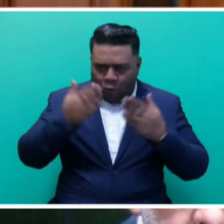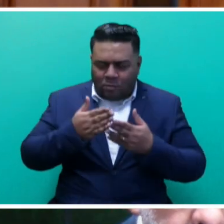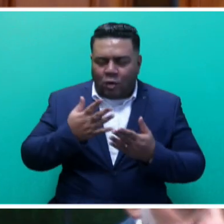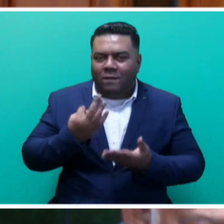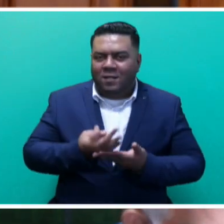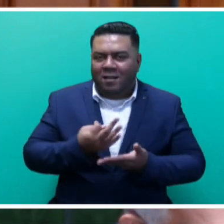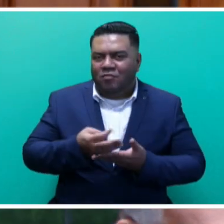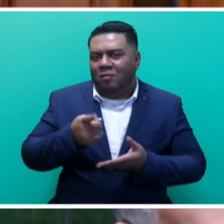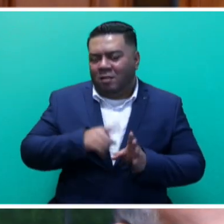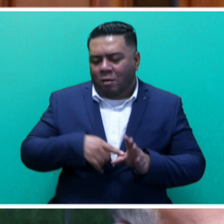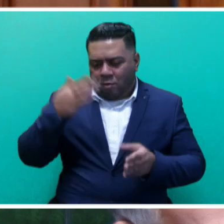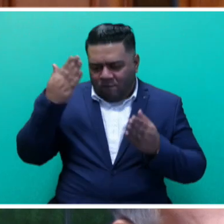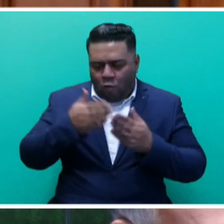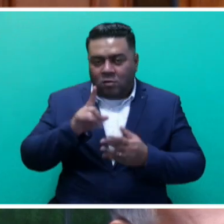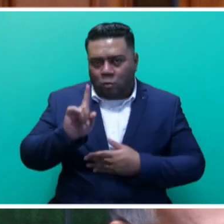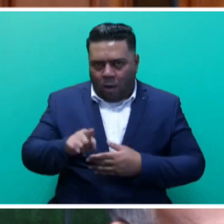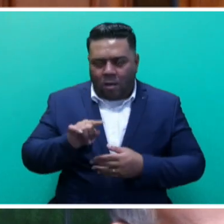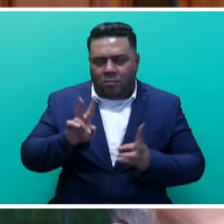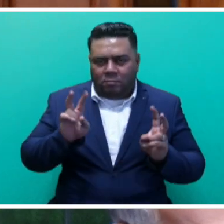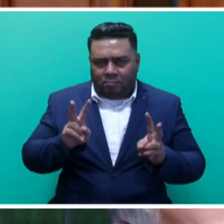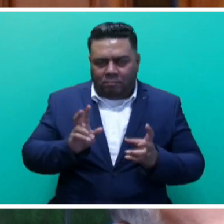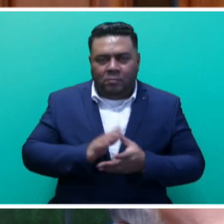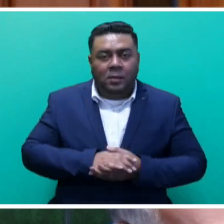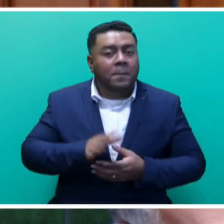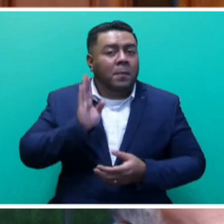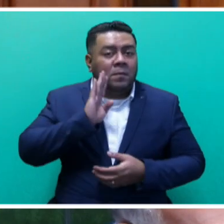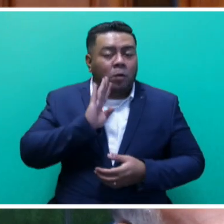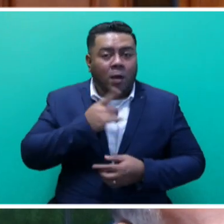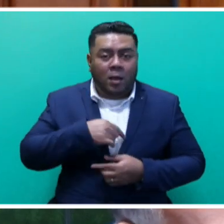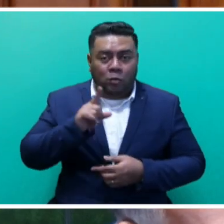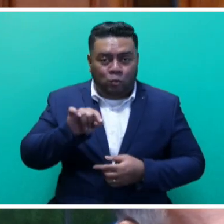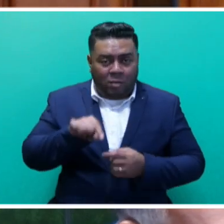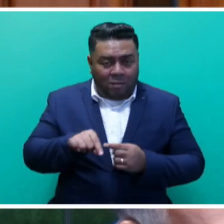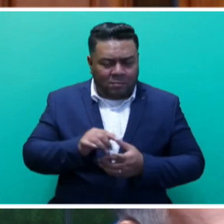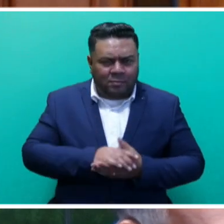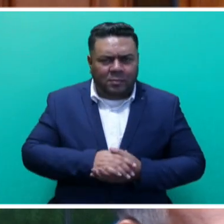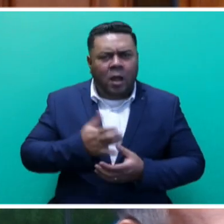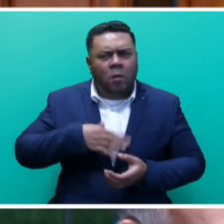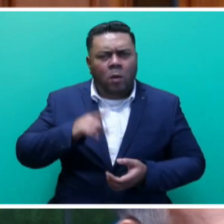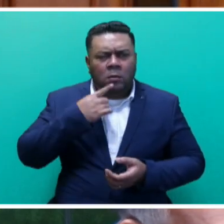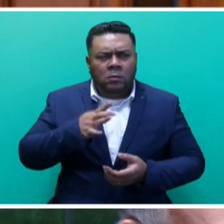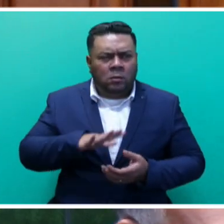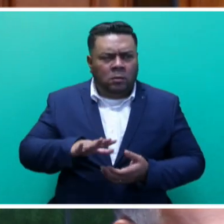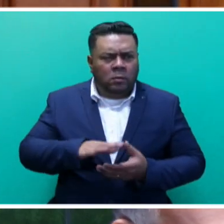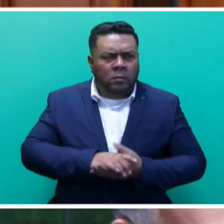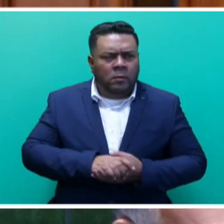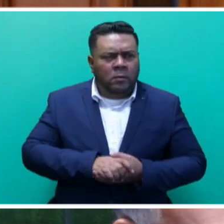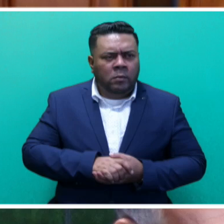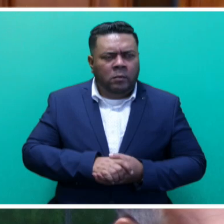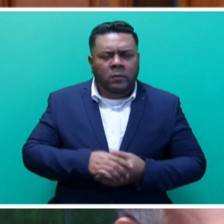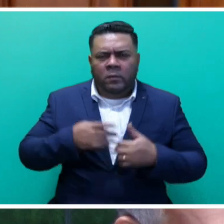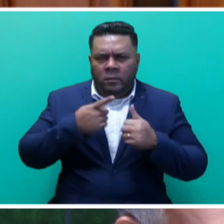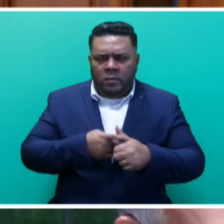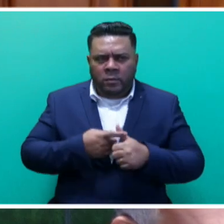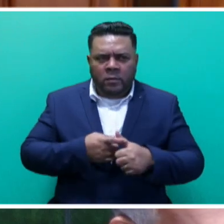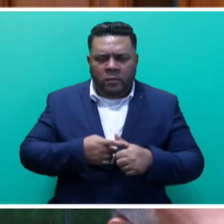year. But before I do that, I'd like to just answer